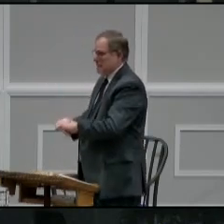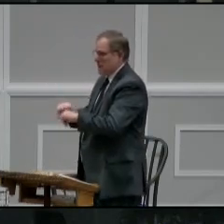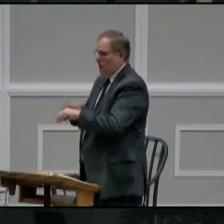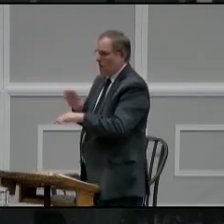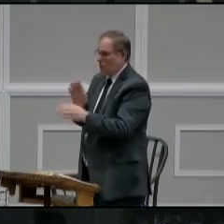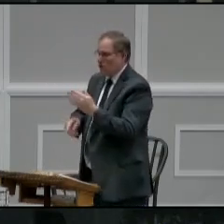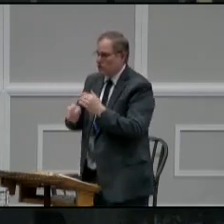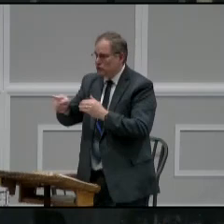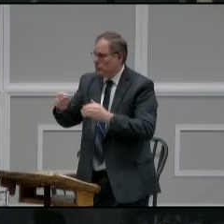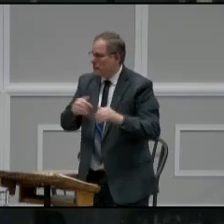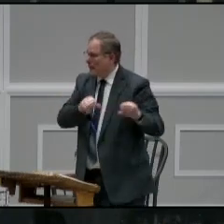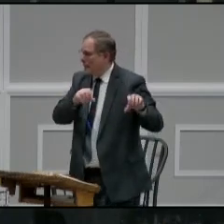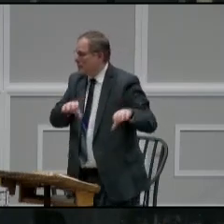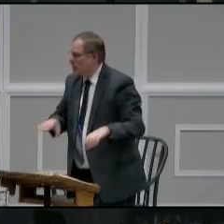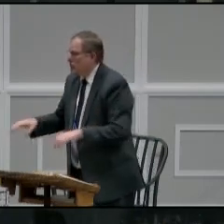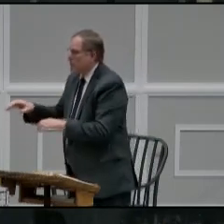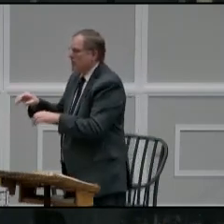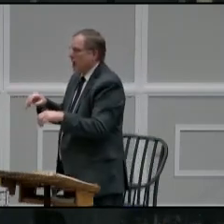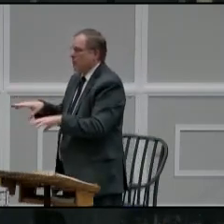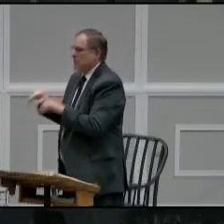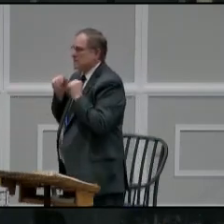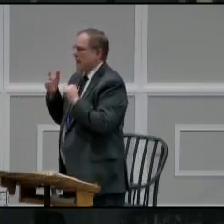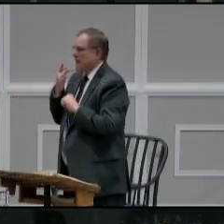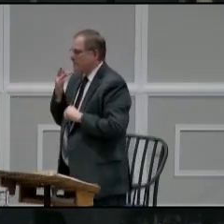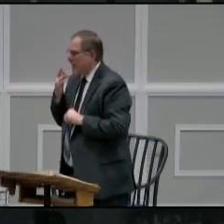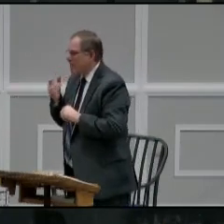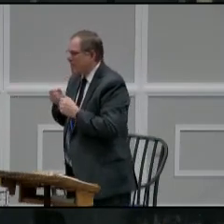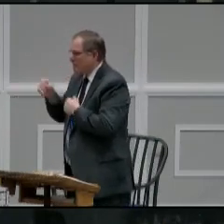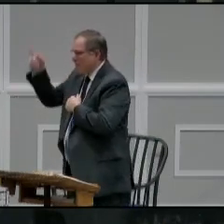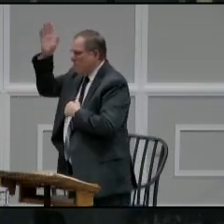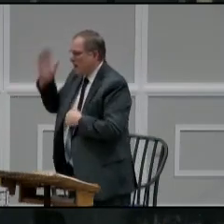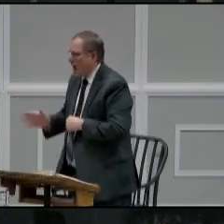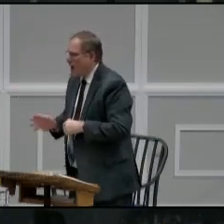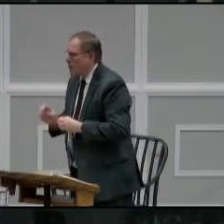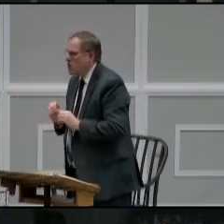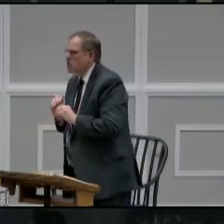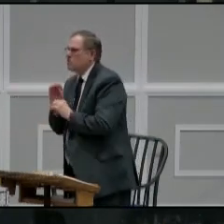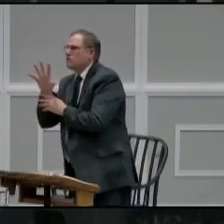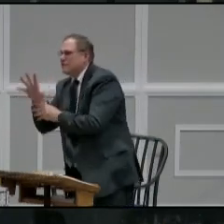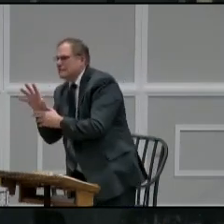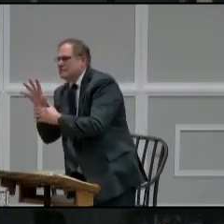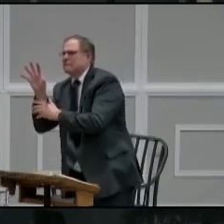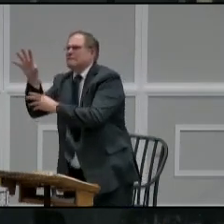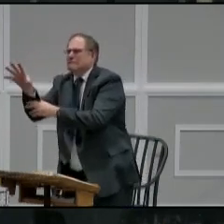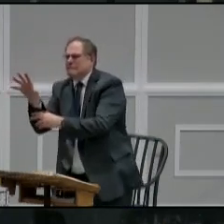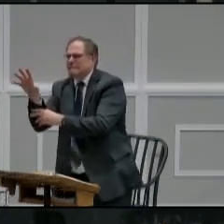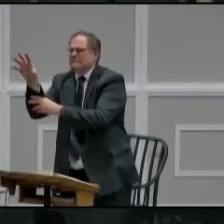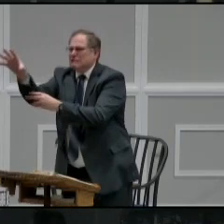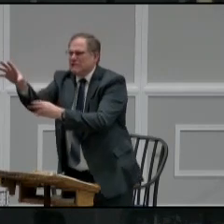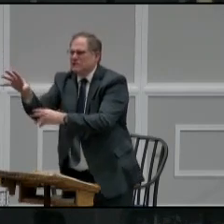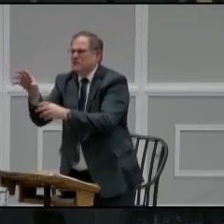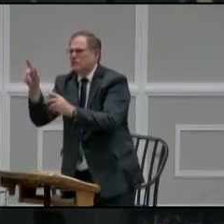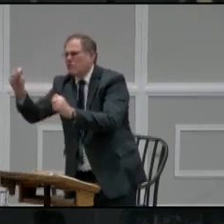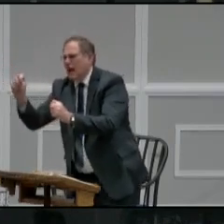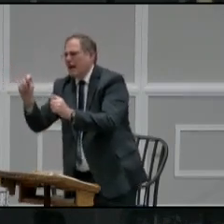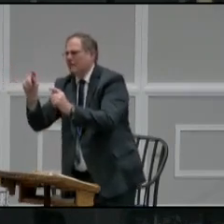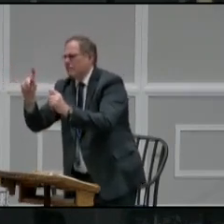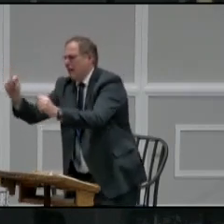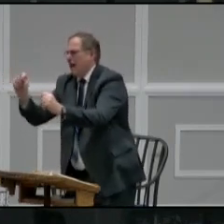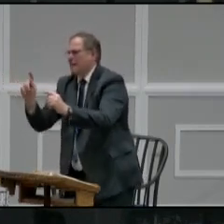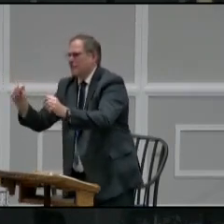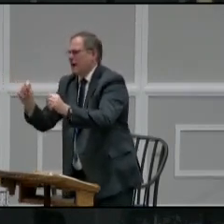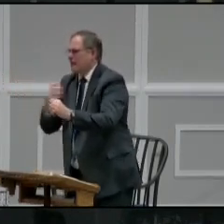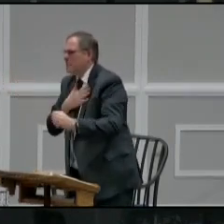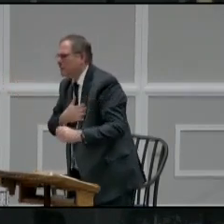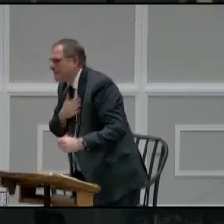to get favor with God. What you have to do to reach the next level. What you have to do to get a better reincarnation, whatever it might be.